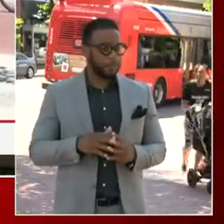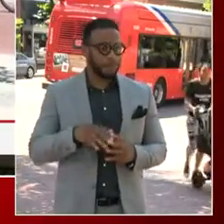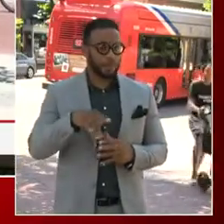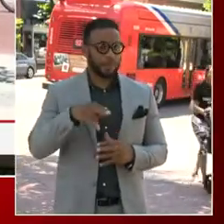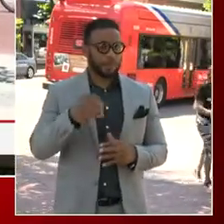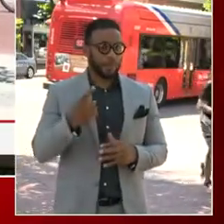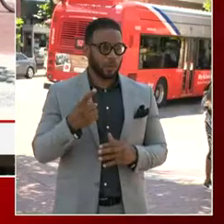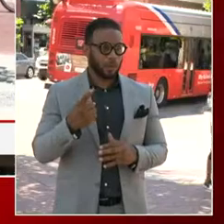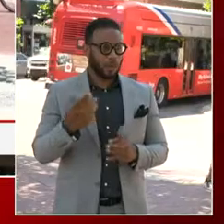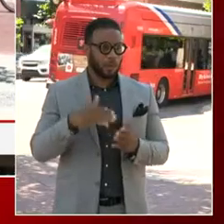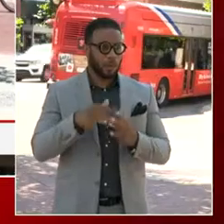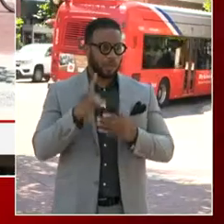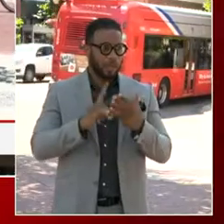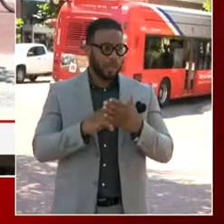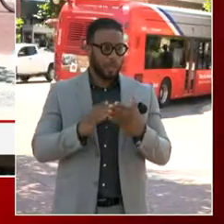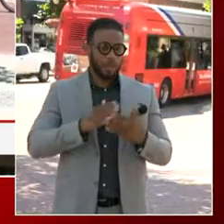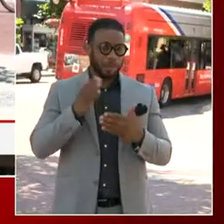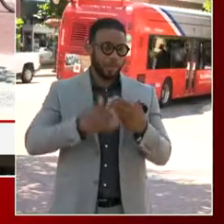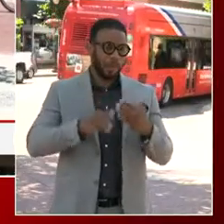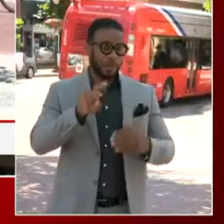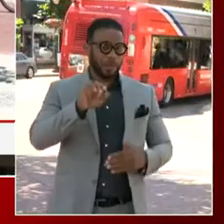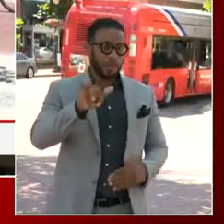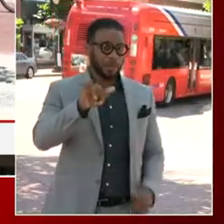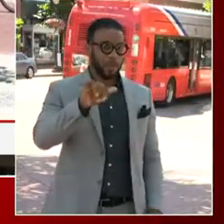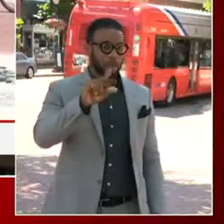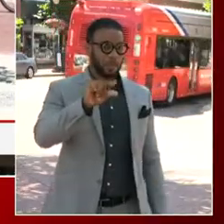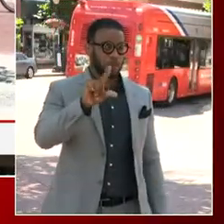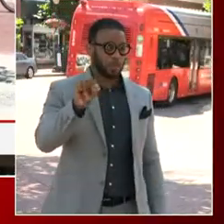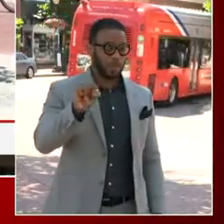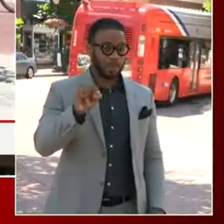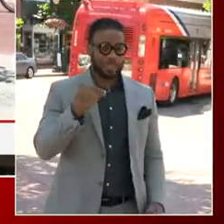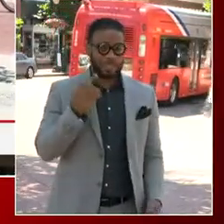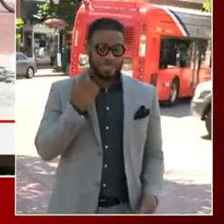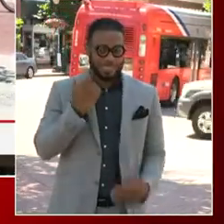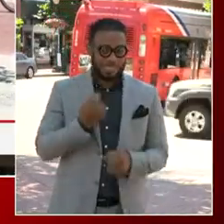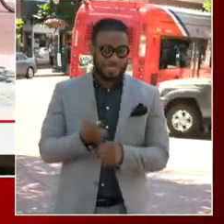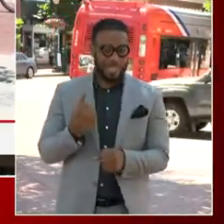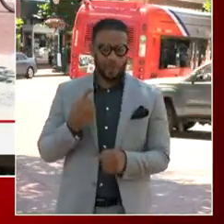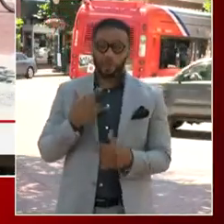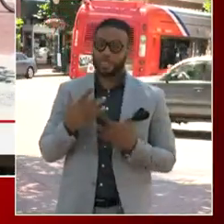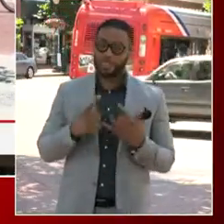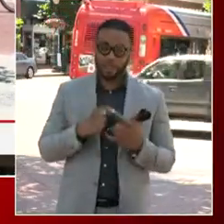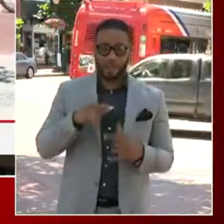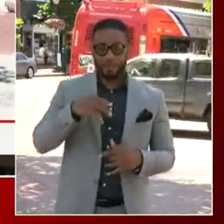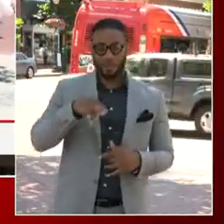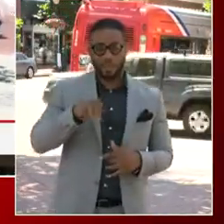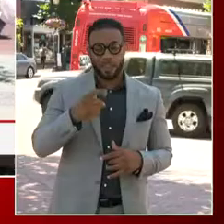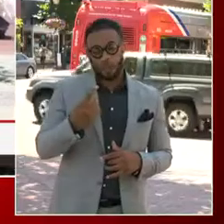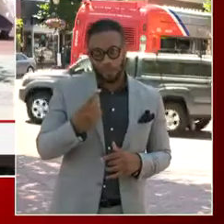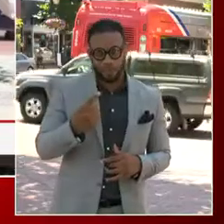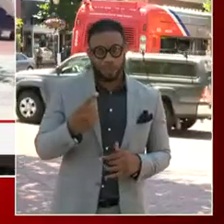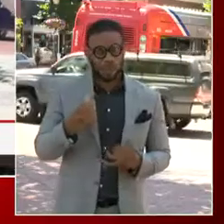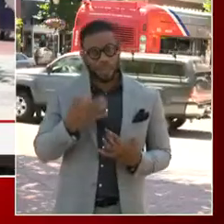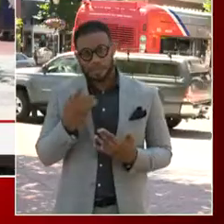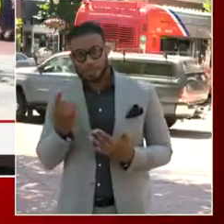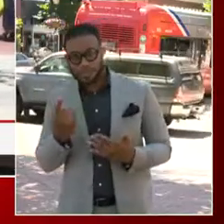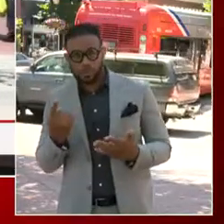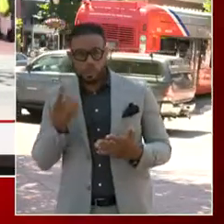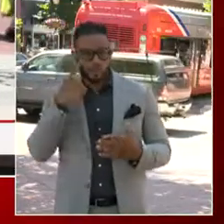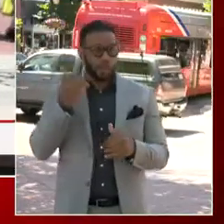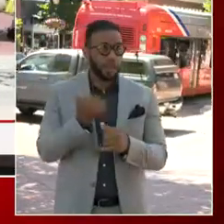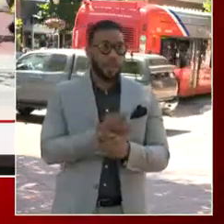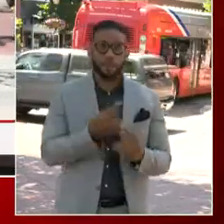of this redesign was completed in May of 2020. And we're excited about Phase 1 because it has something